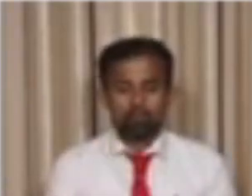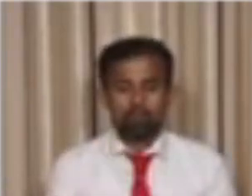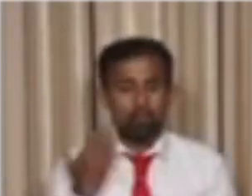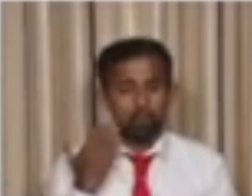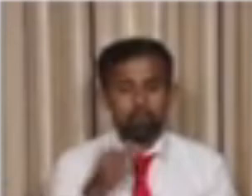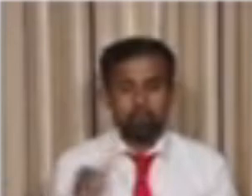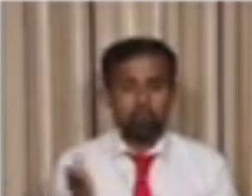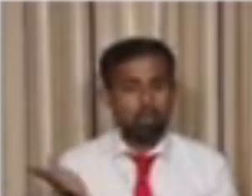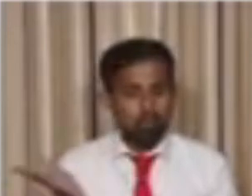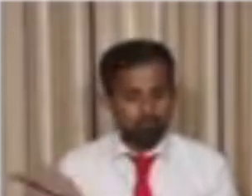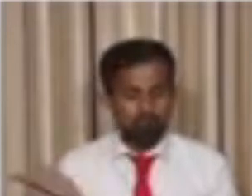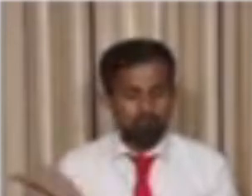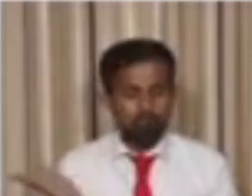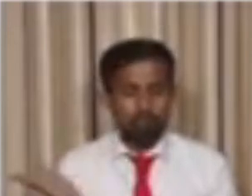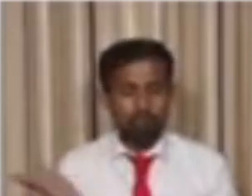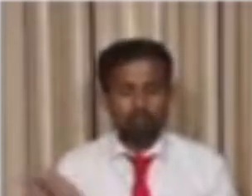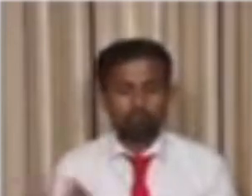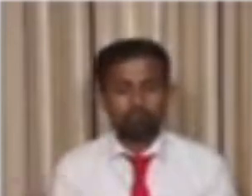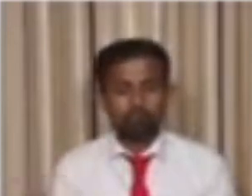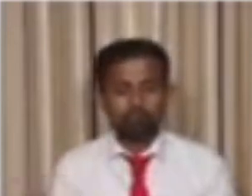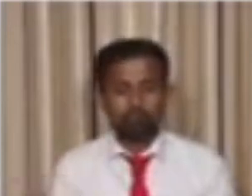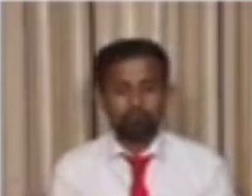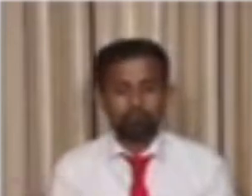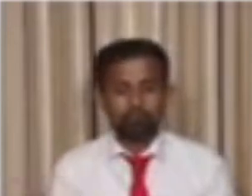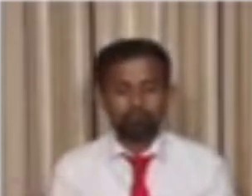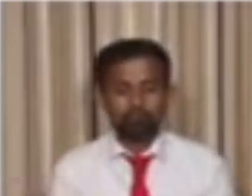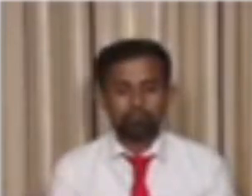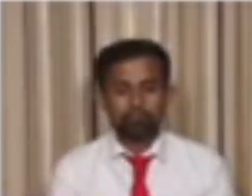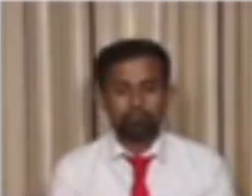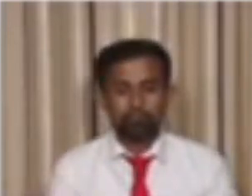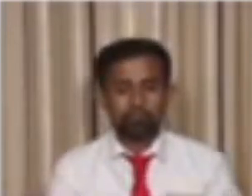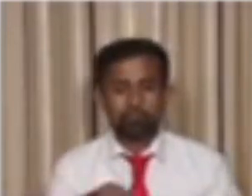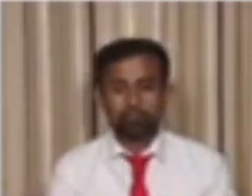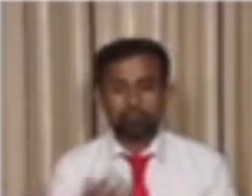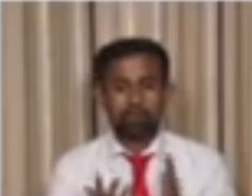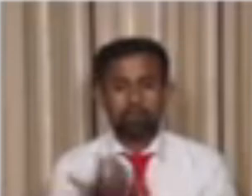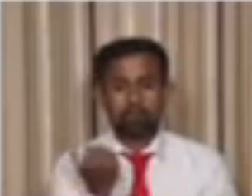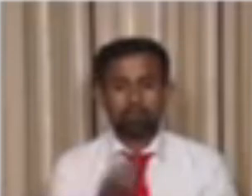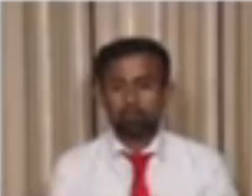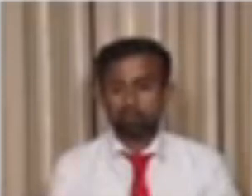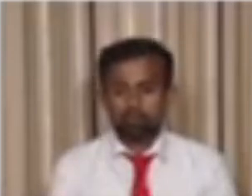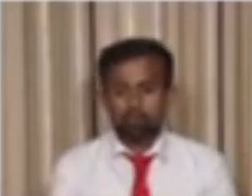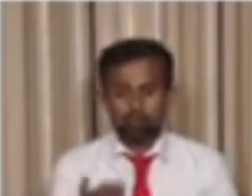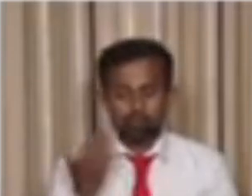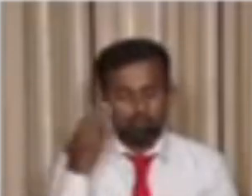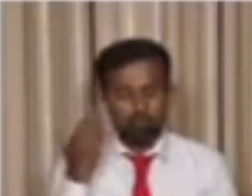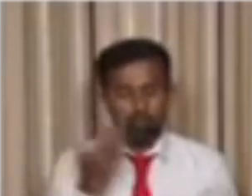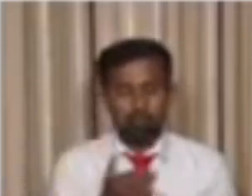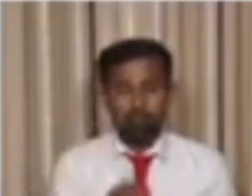1948? So, sir, whilst that question that was asked to me hurt me quite a